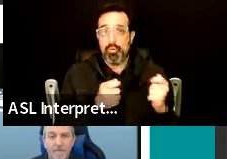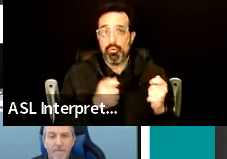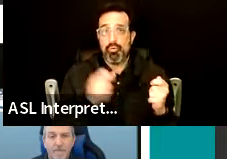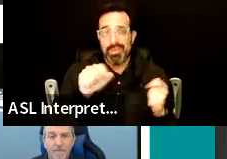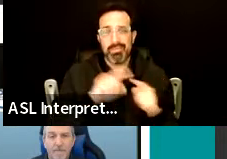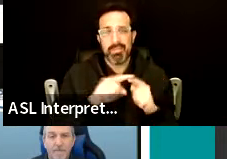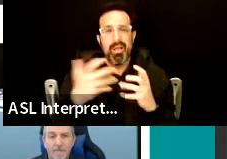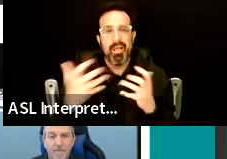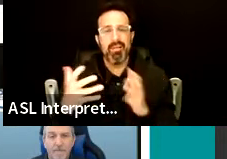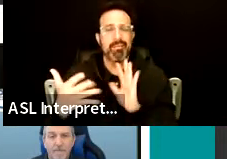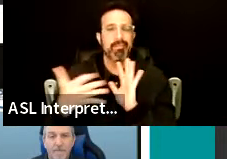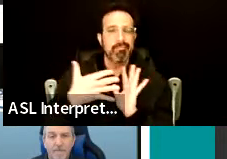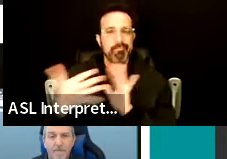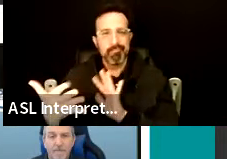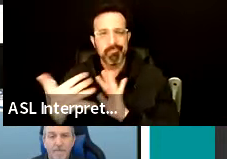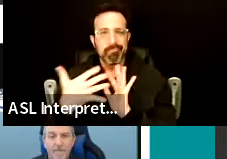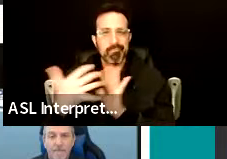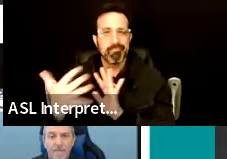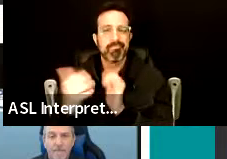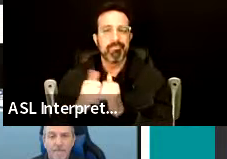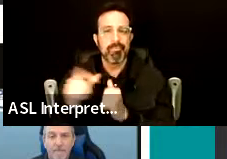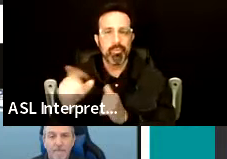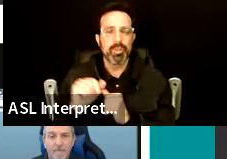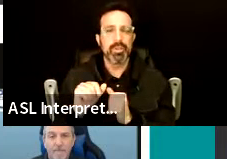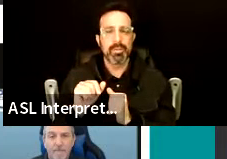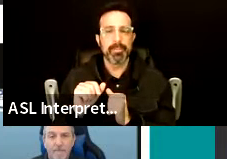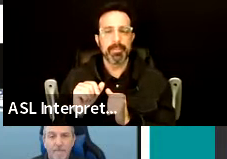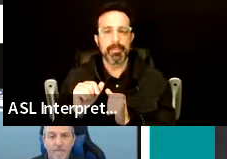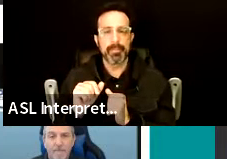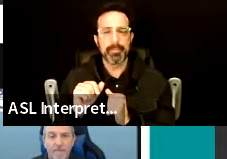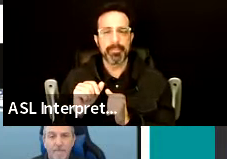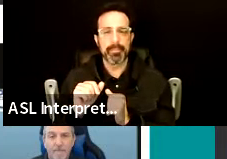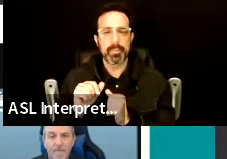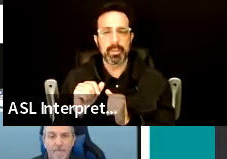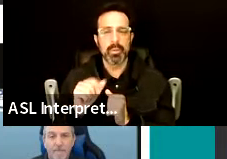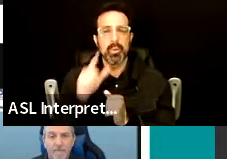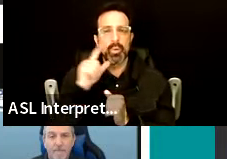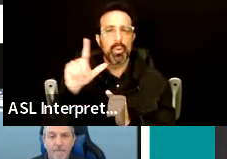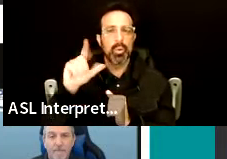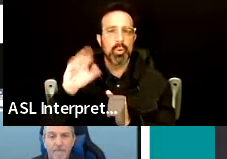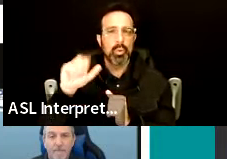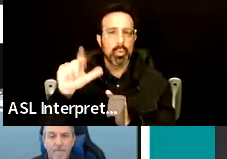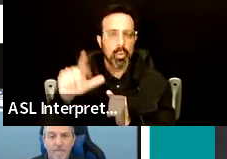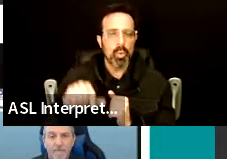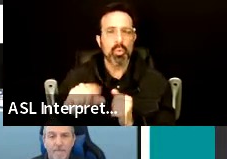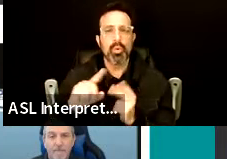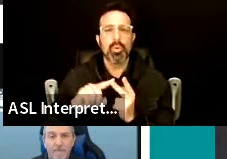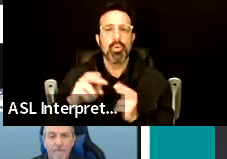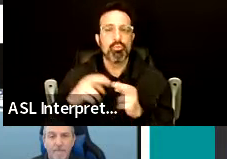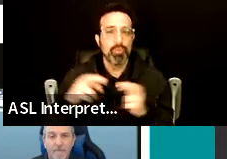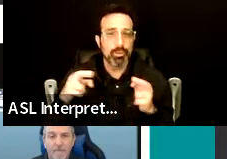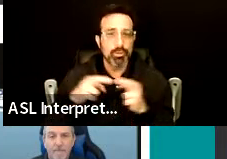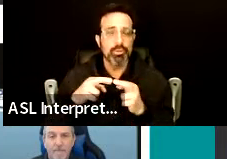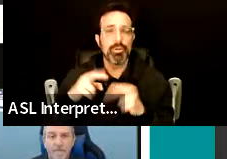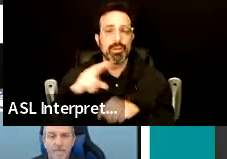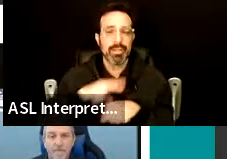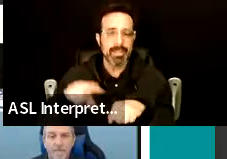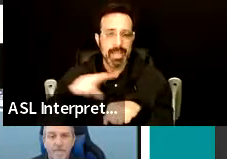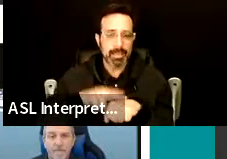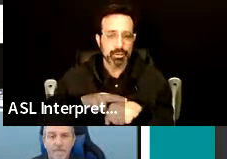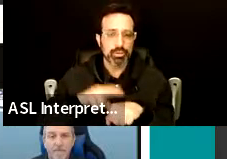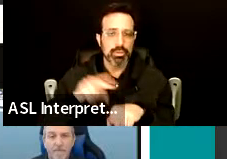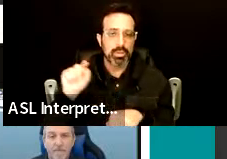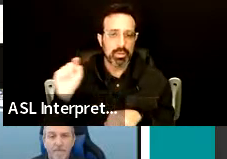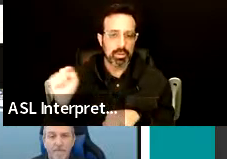back and forth with modelers who are local, regional, and national modelers that are